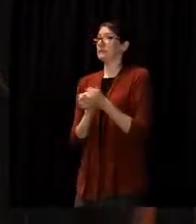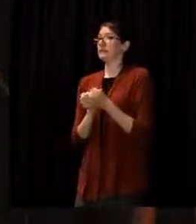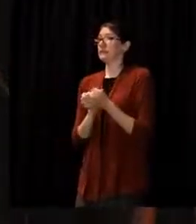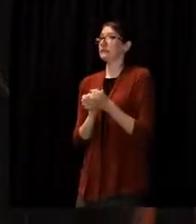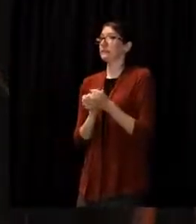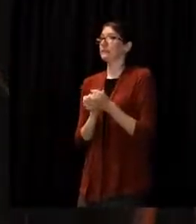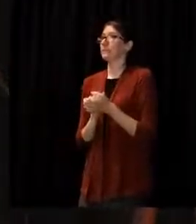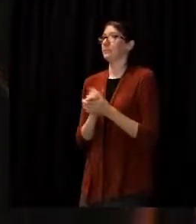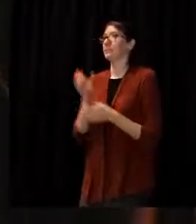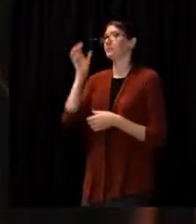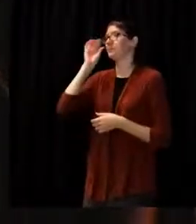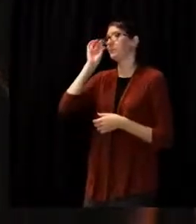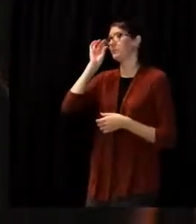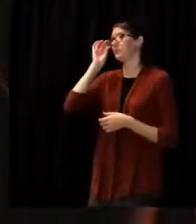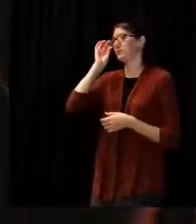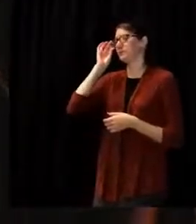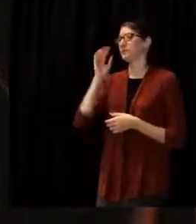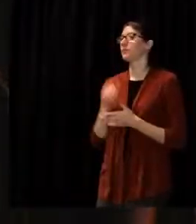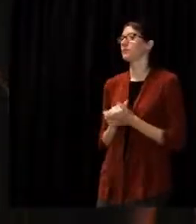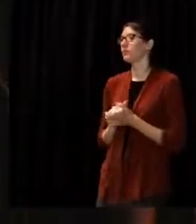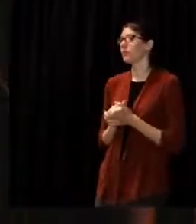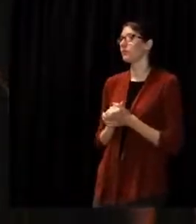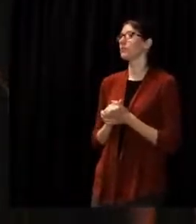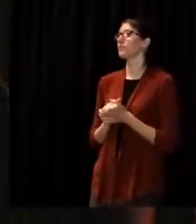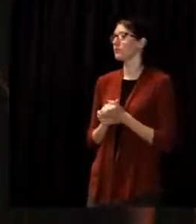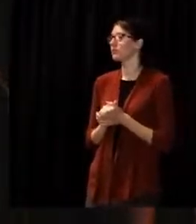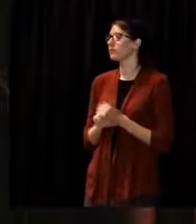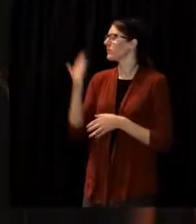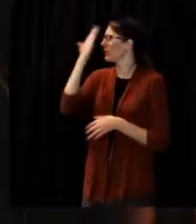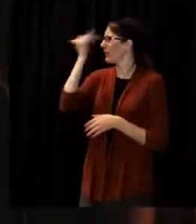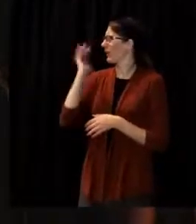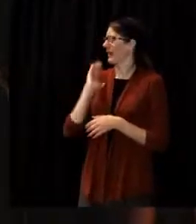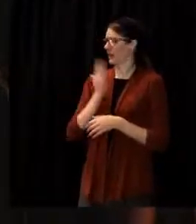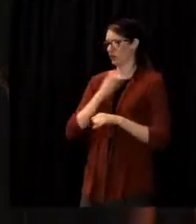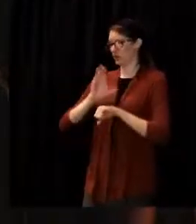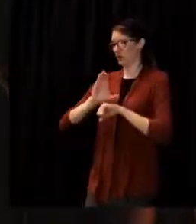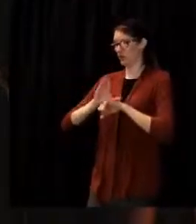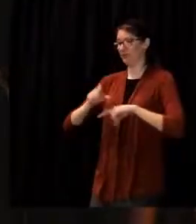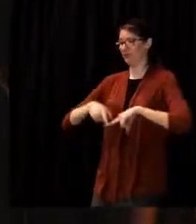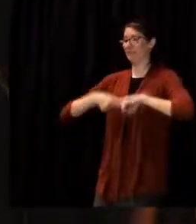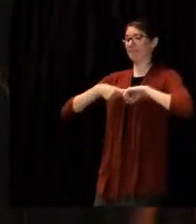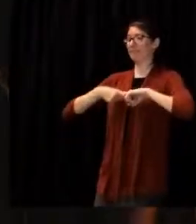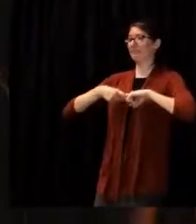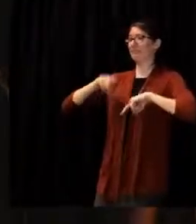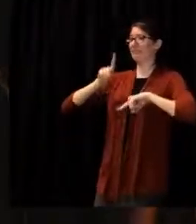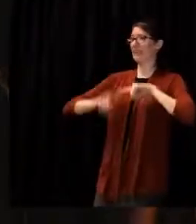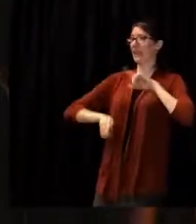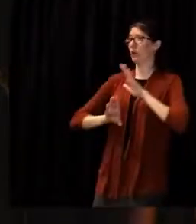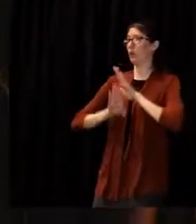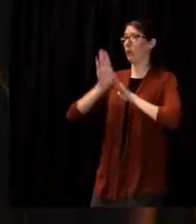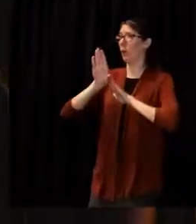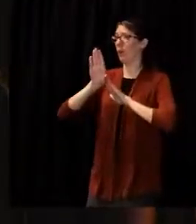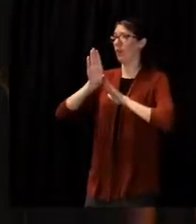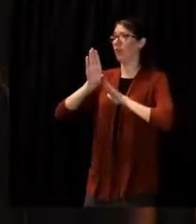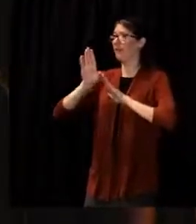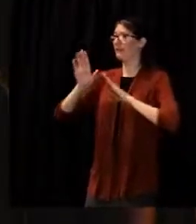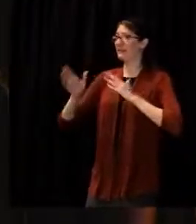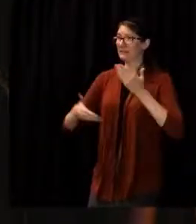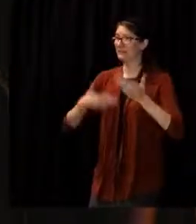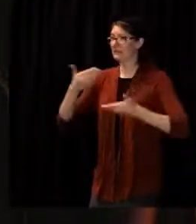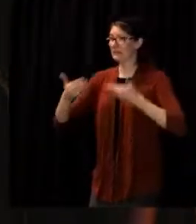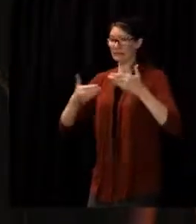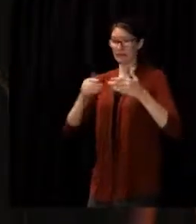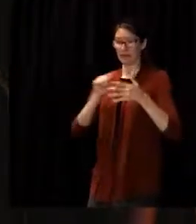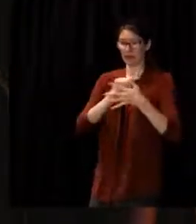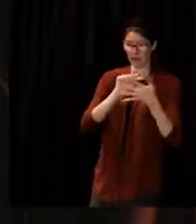that have held our church back from a lot of the growth and opportunities that we've had in sort of these categories and areas,